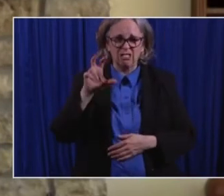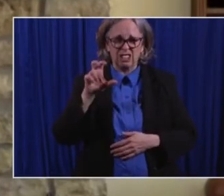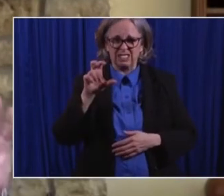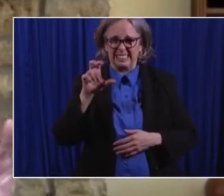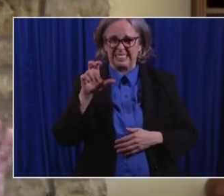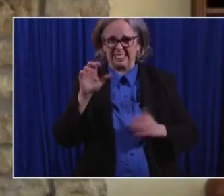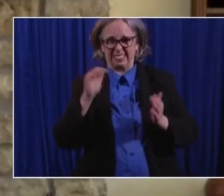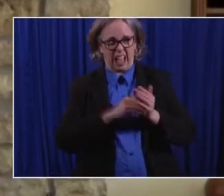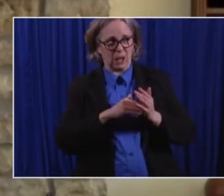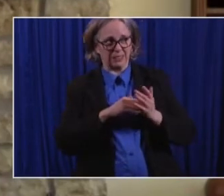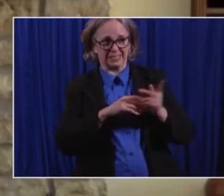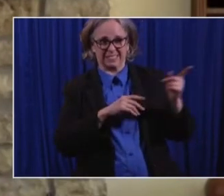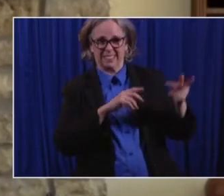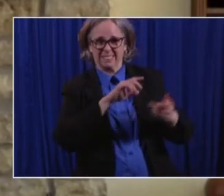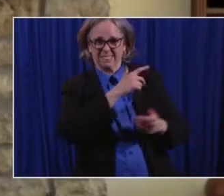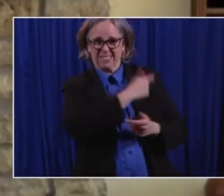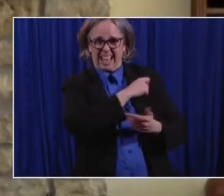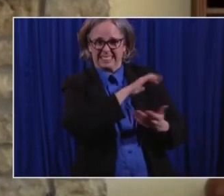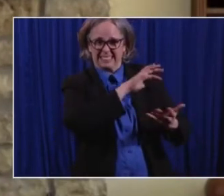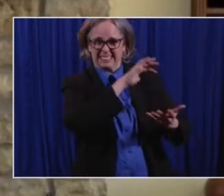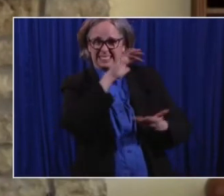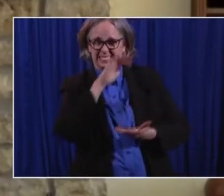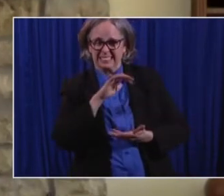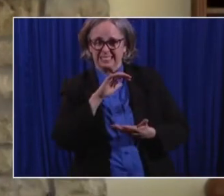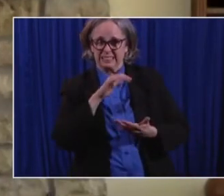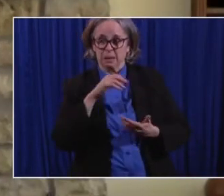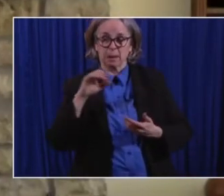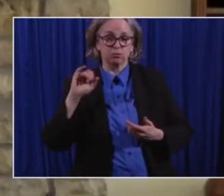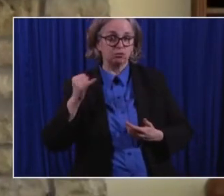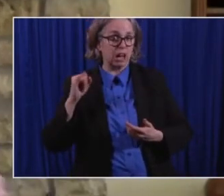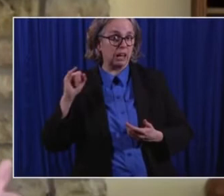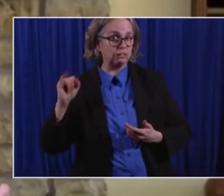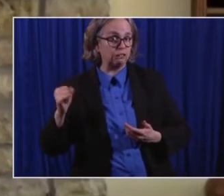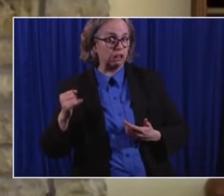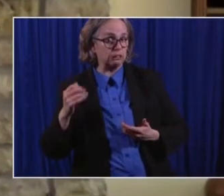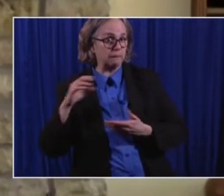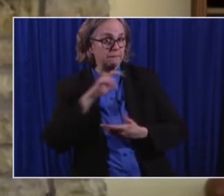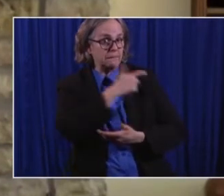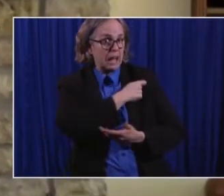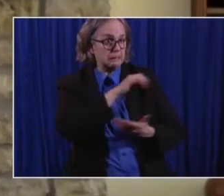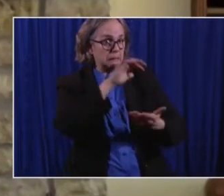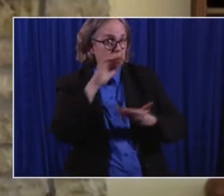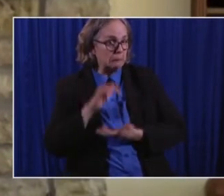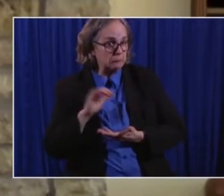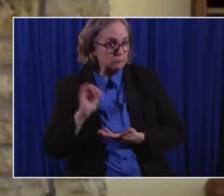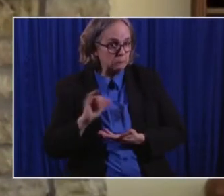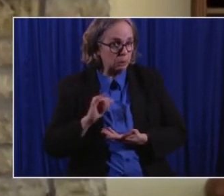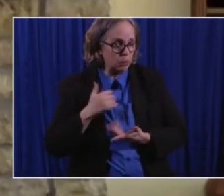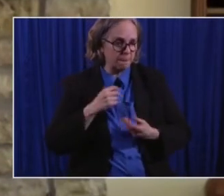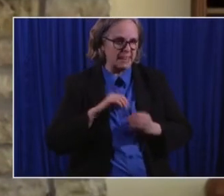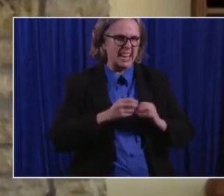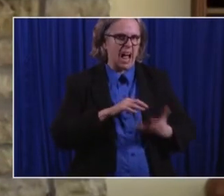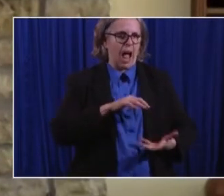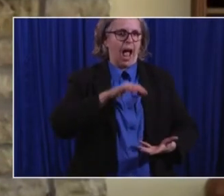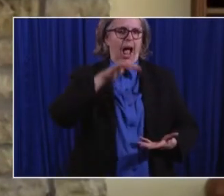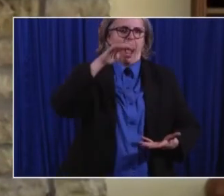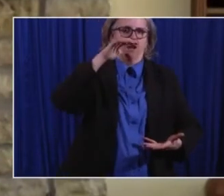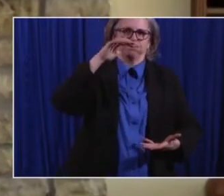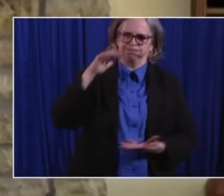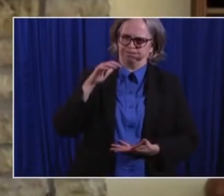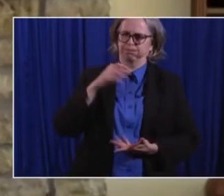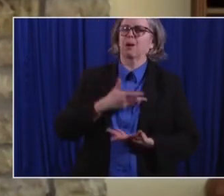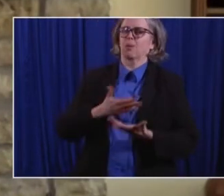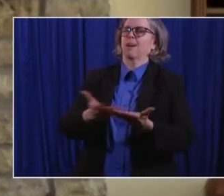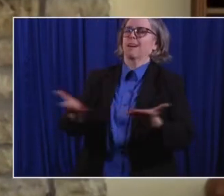then we've got Johnson & Johnson coming on. So, that means we're going to move faster, and that's a good thing. But we've got to